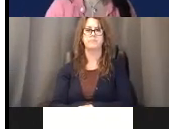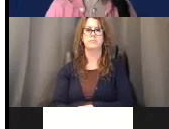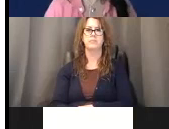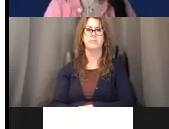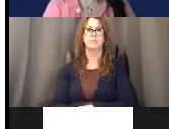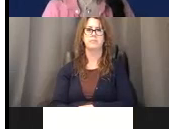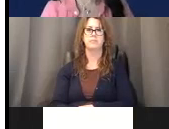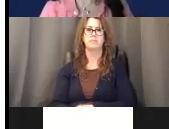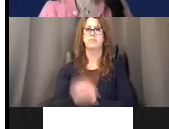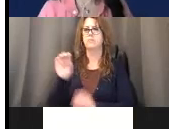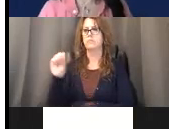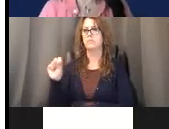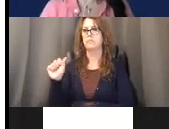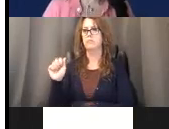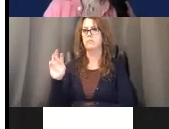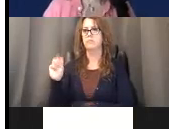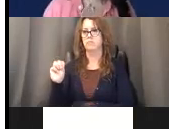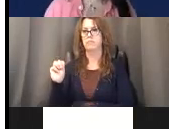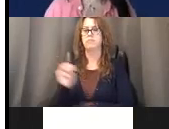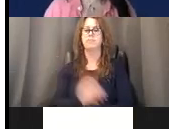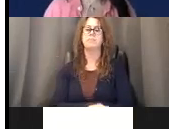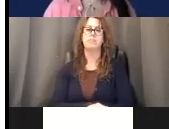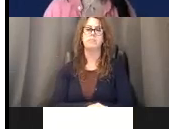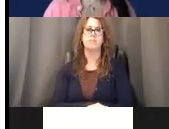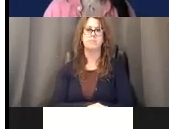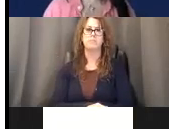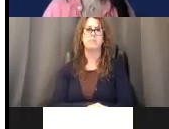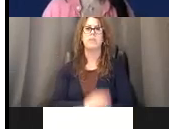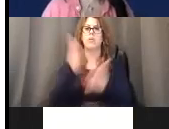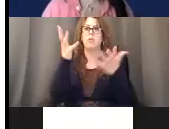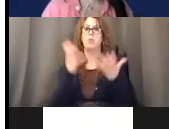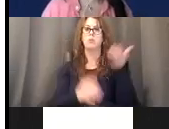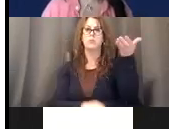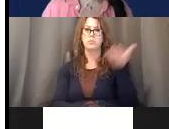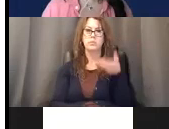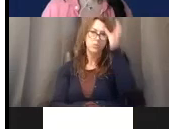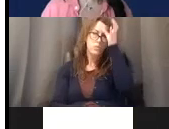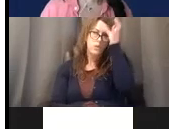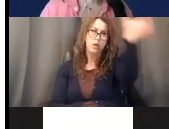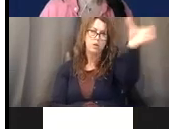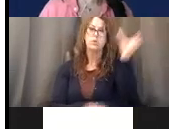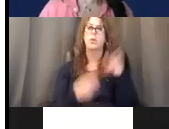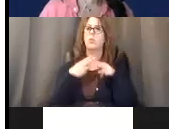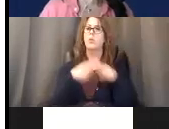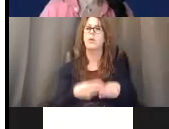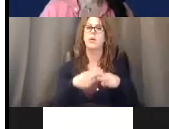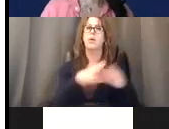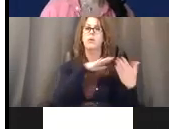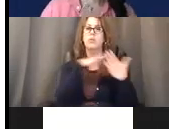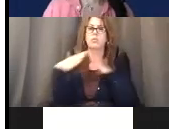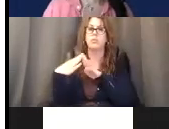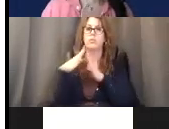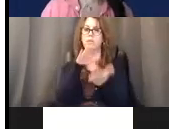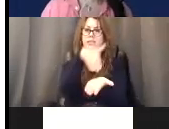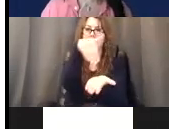And so we wanted to just start off by really introducing you all to this concept of what we call our community-centered structural well-being. This is